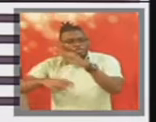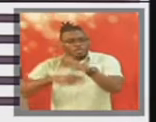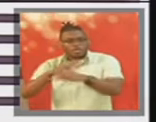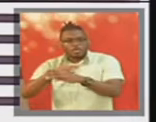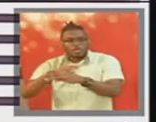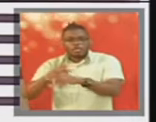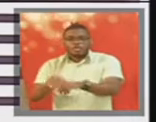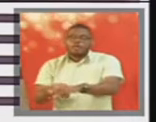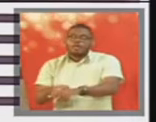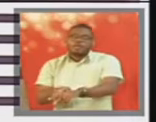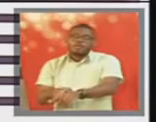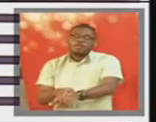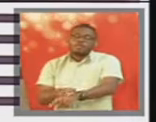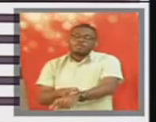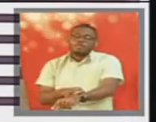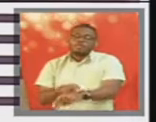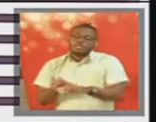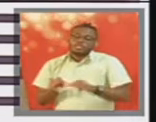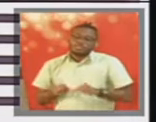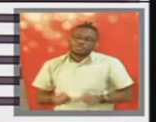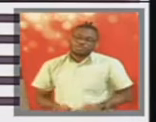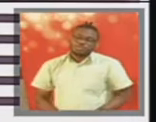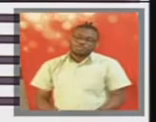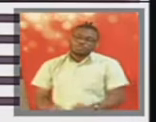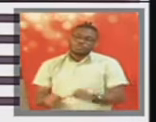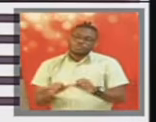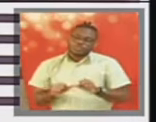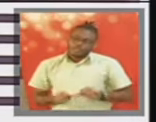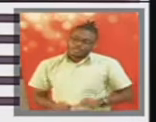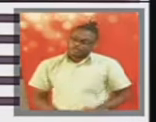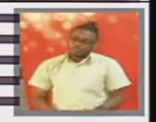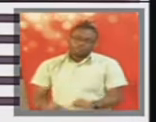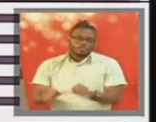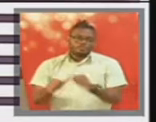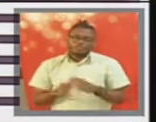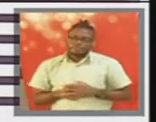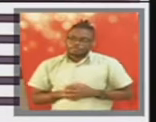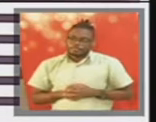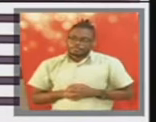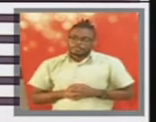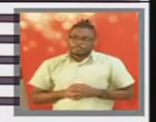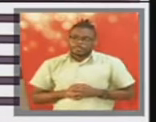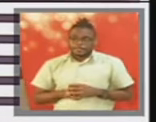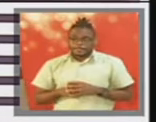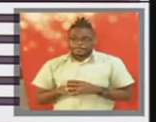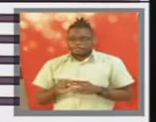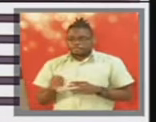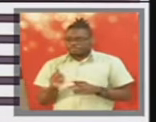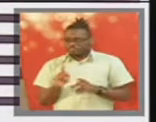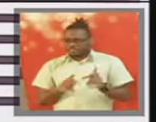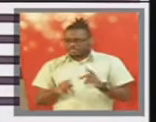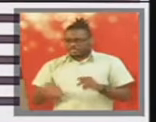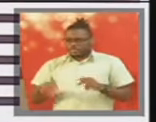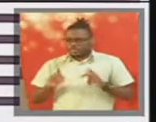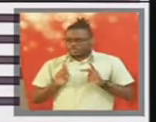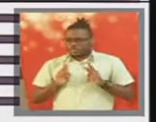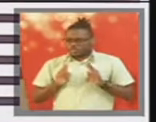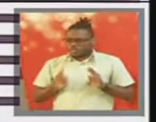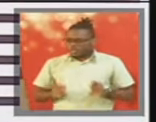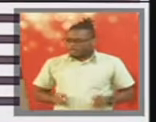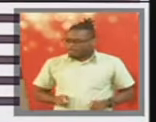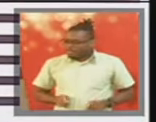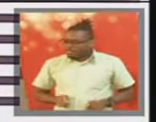in circulation. As they remain in circulation and the human population becomes a little more, for want of a better